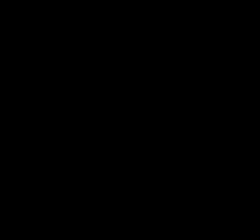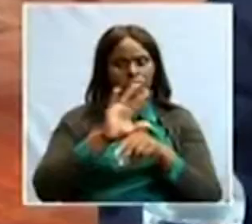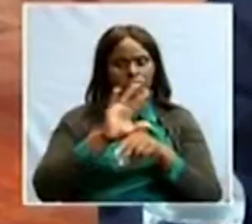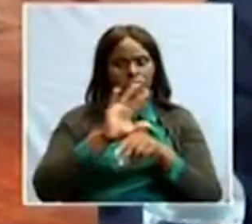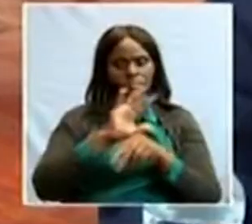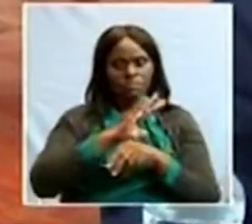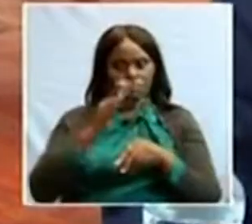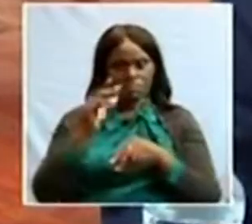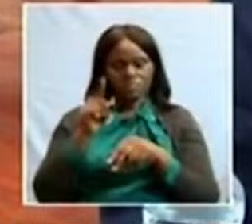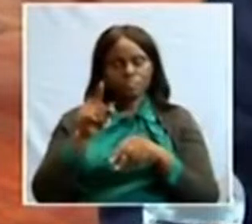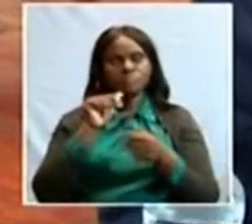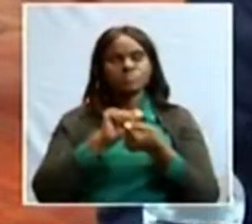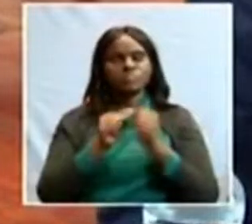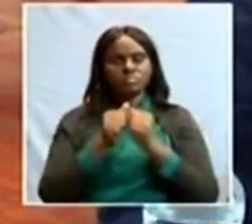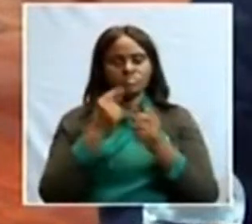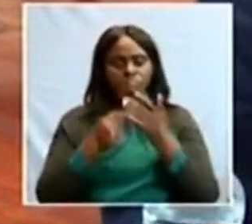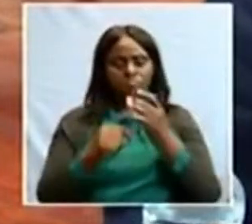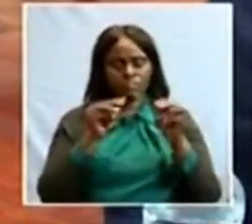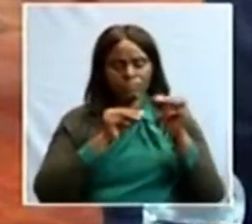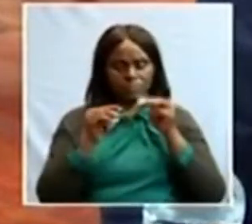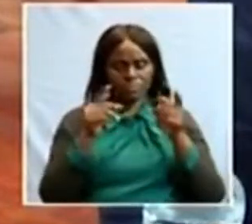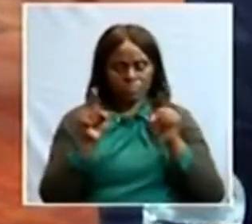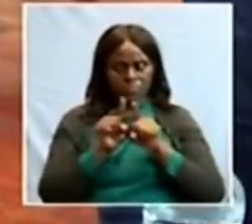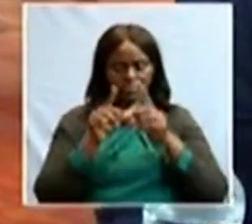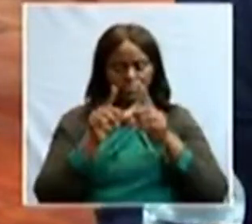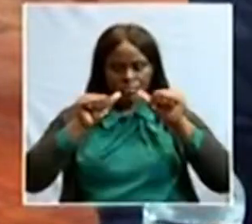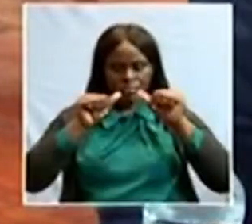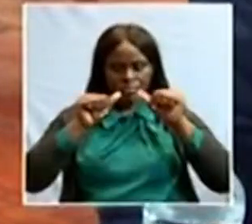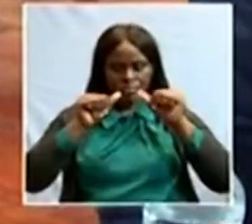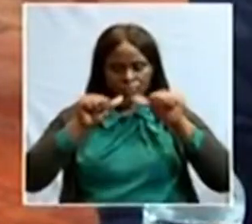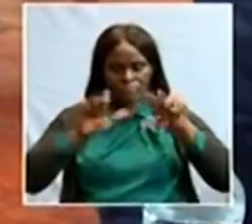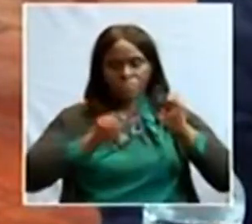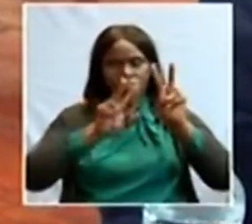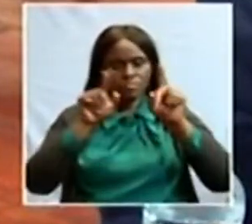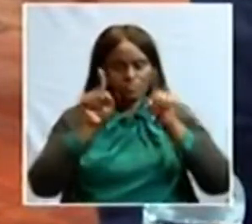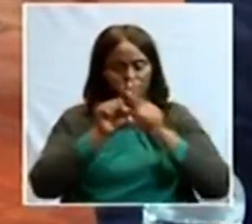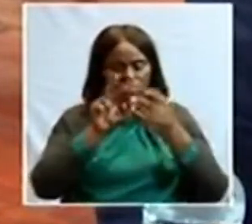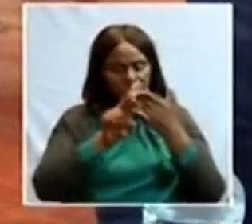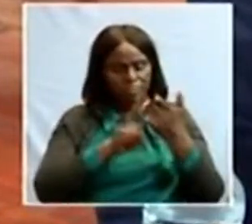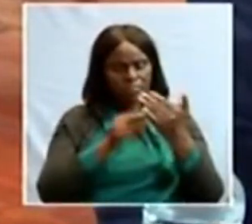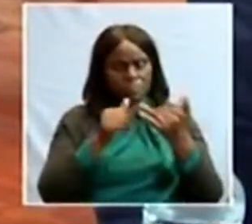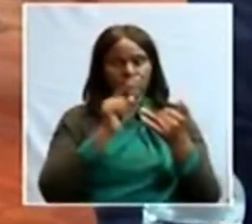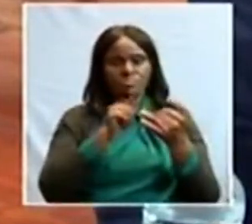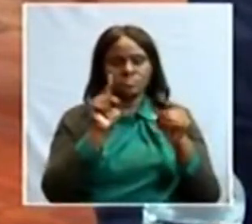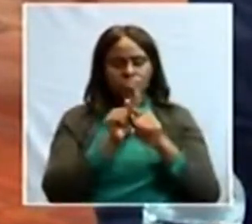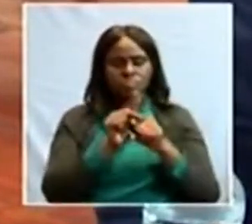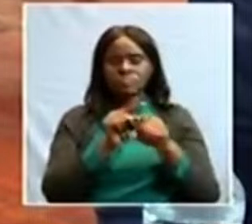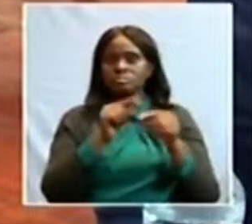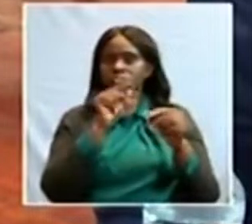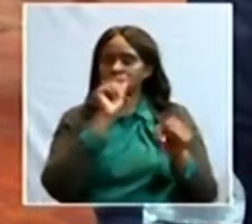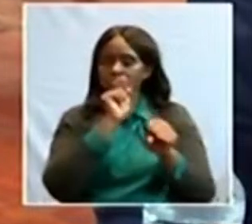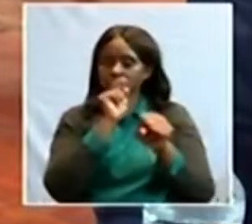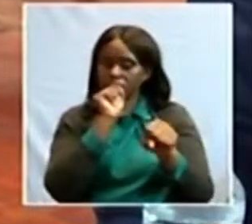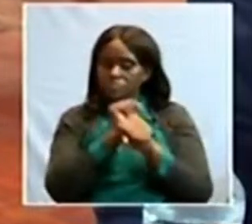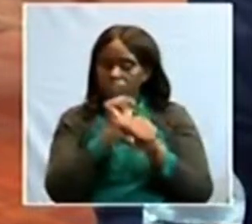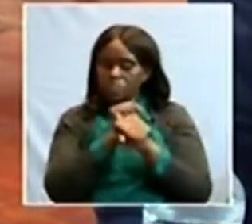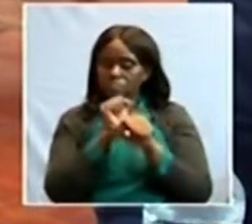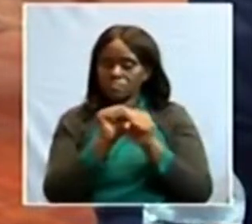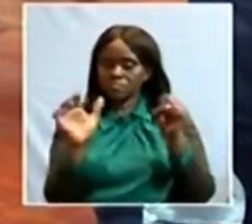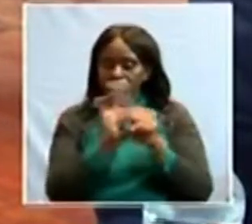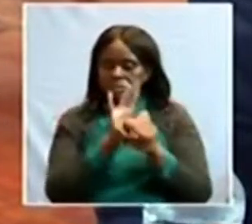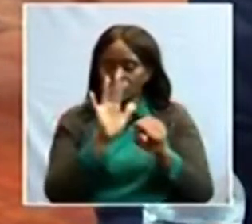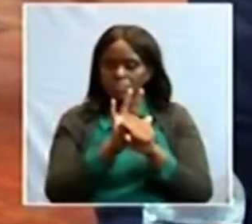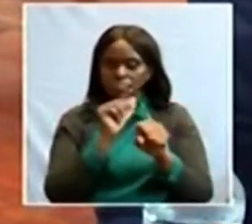cause of the query. Management wishes to acknowledge the author's observation and wishes to report that the mandate to fill vacant position